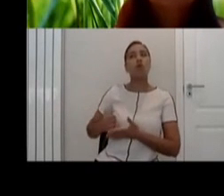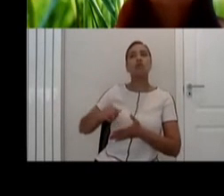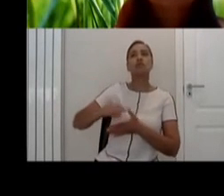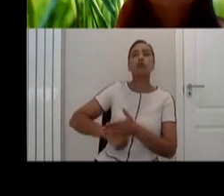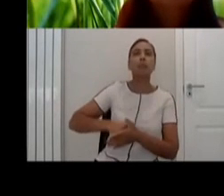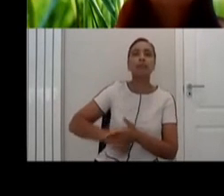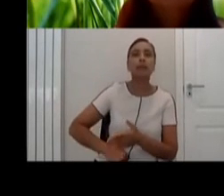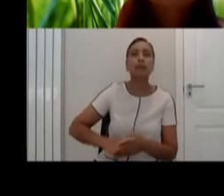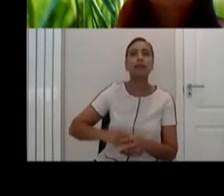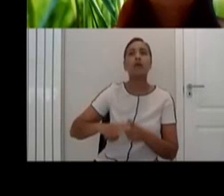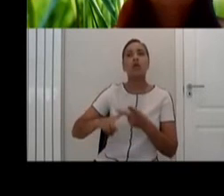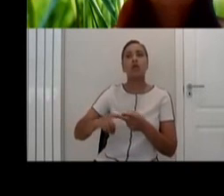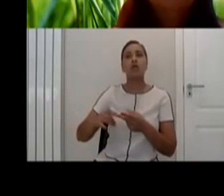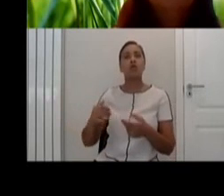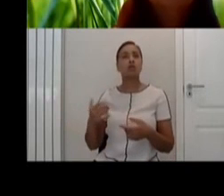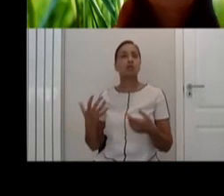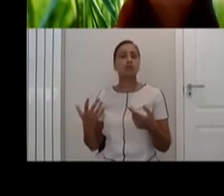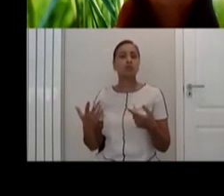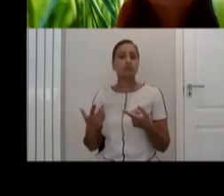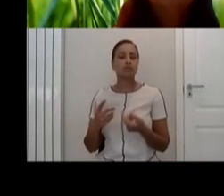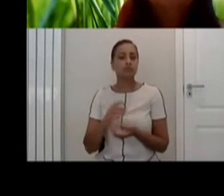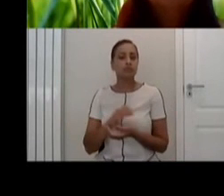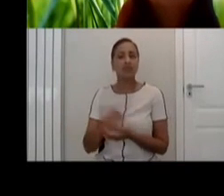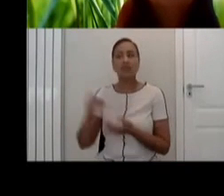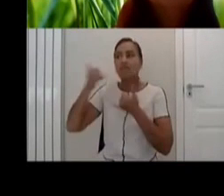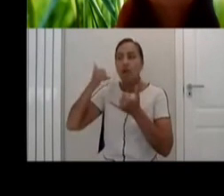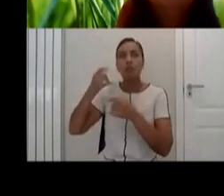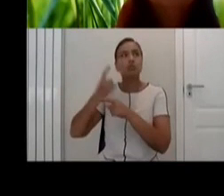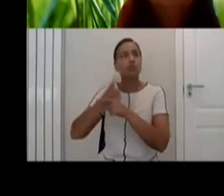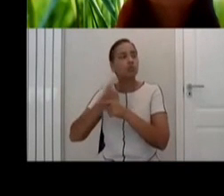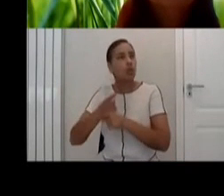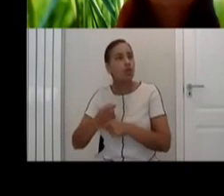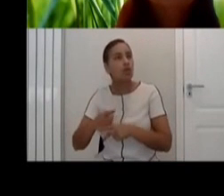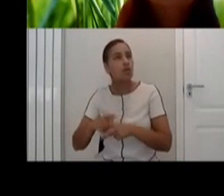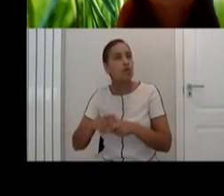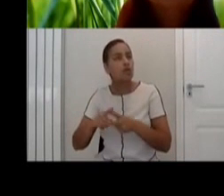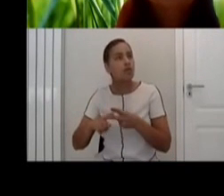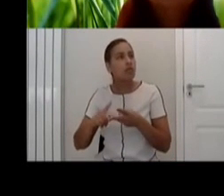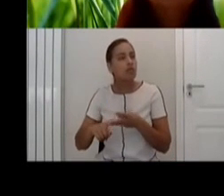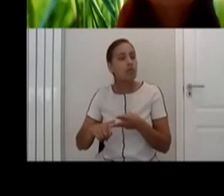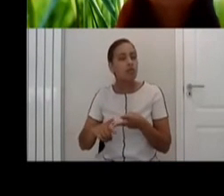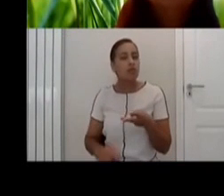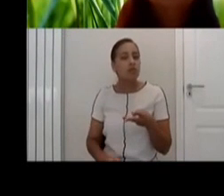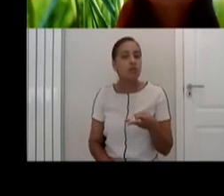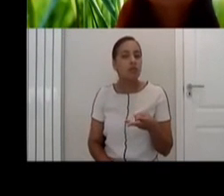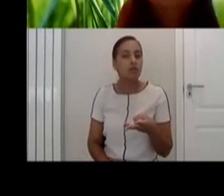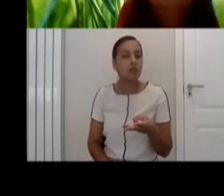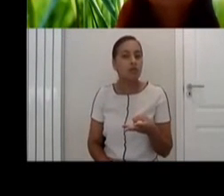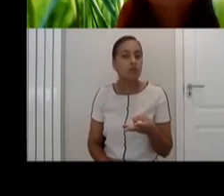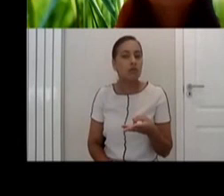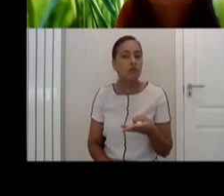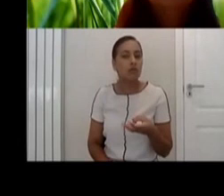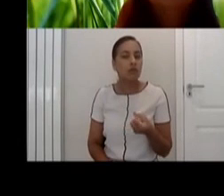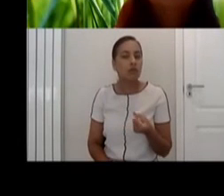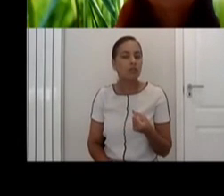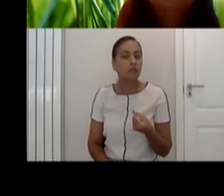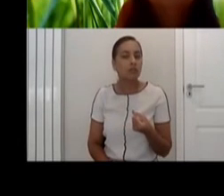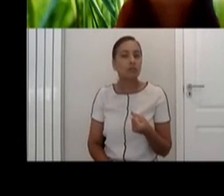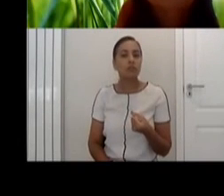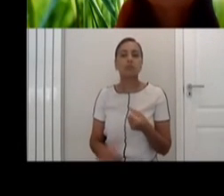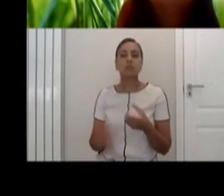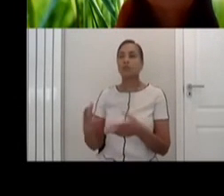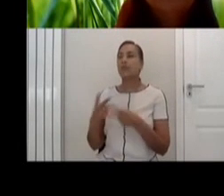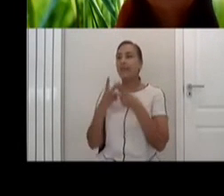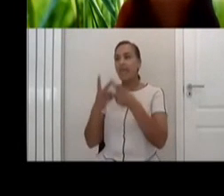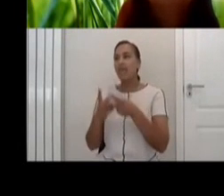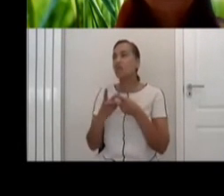engaging with people on the phone, things like that. Again, as Judy mentioned, the council's currently exploring ways of kind of carrying forward an